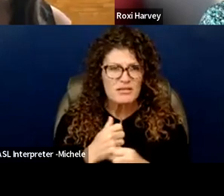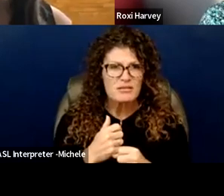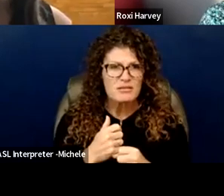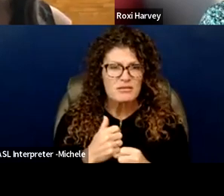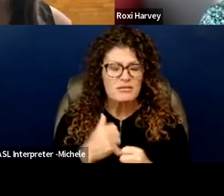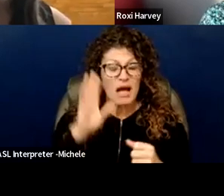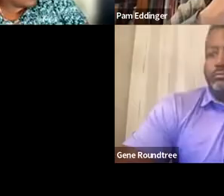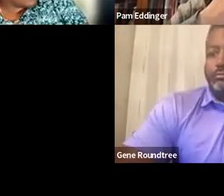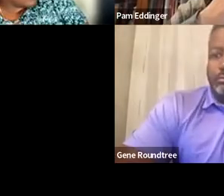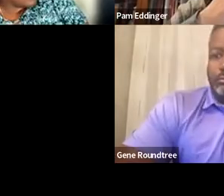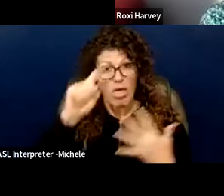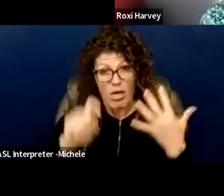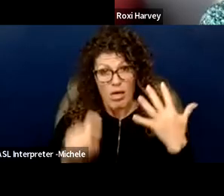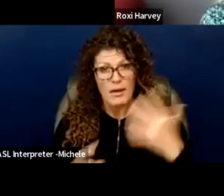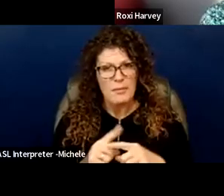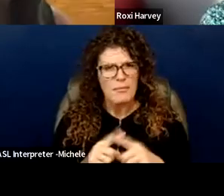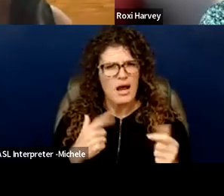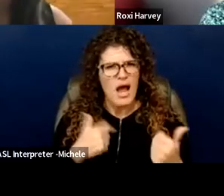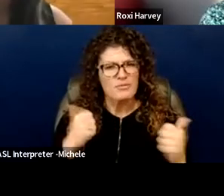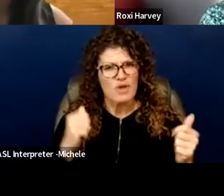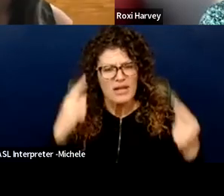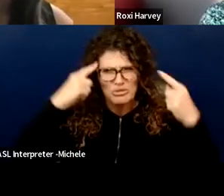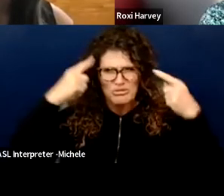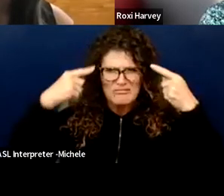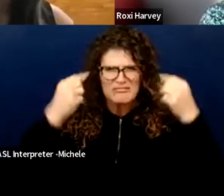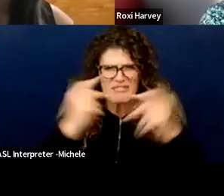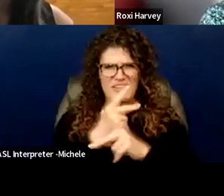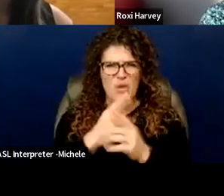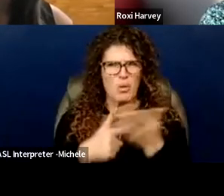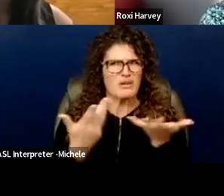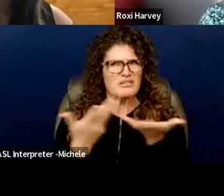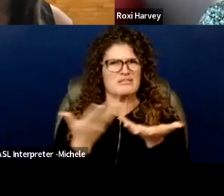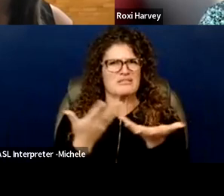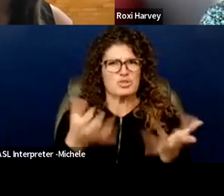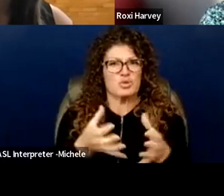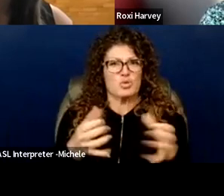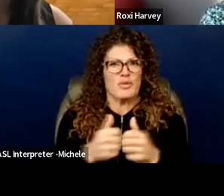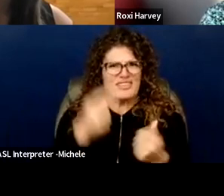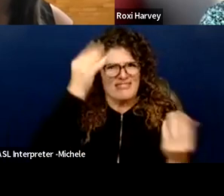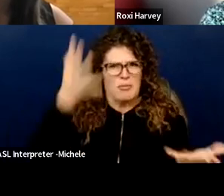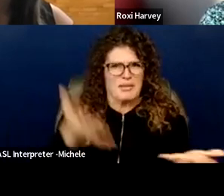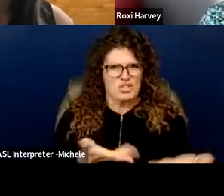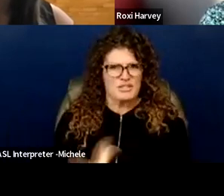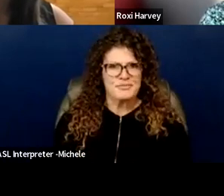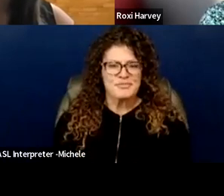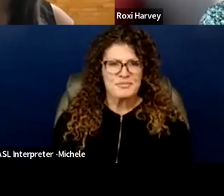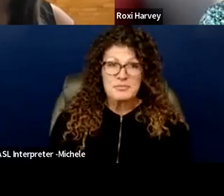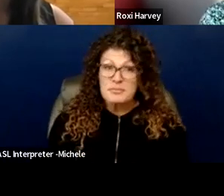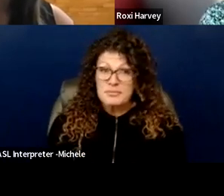questions. I know, I'm sorry. I'm just trying to figure out what to do with this information. And